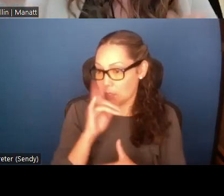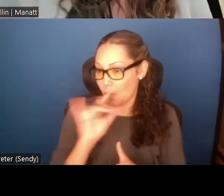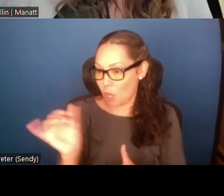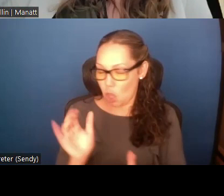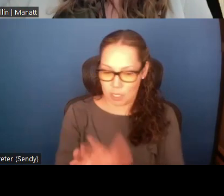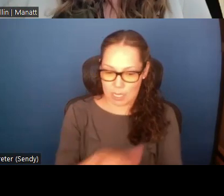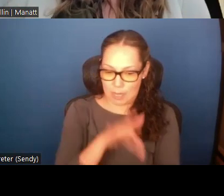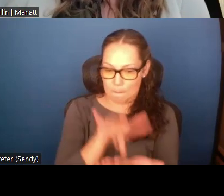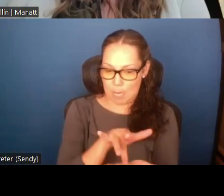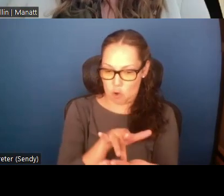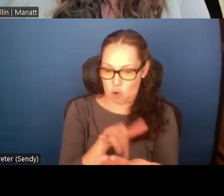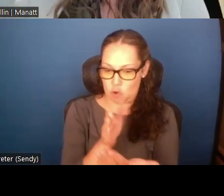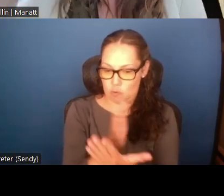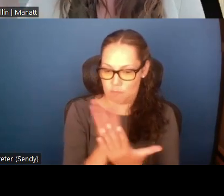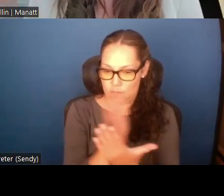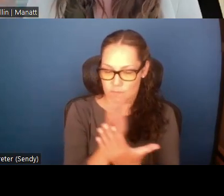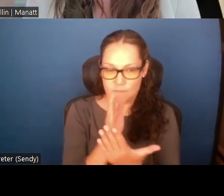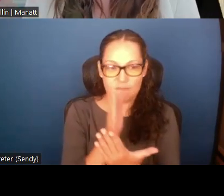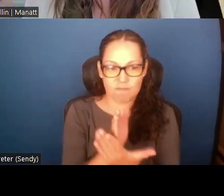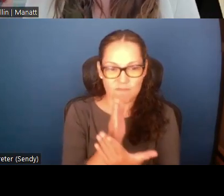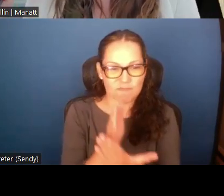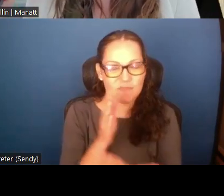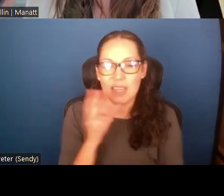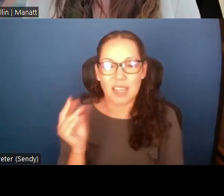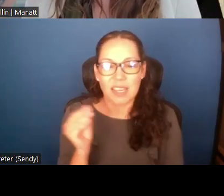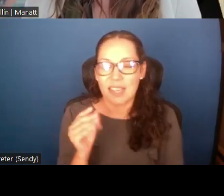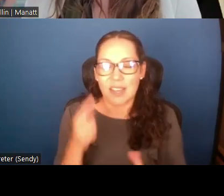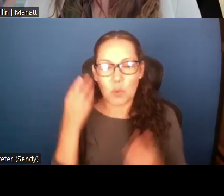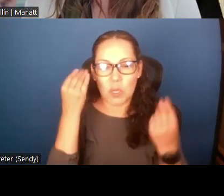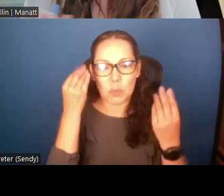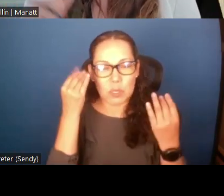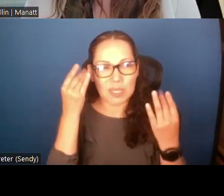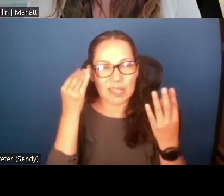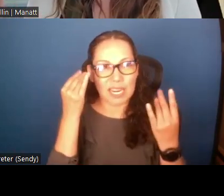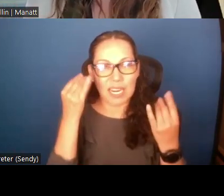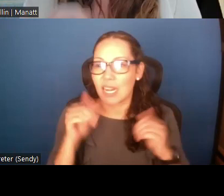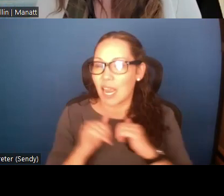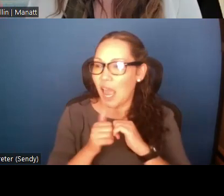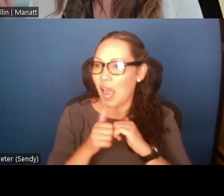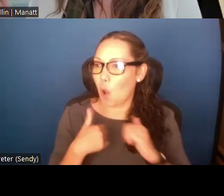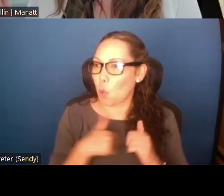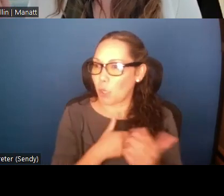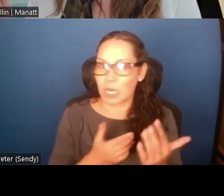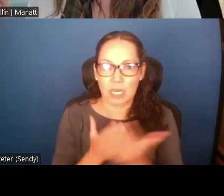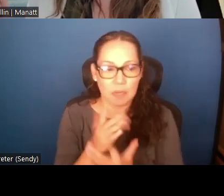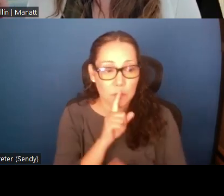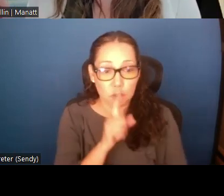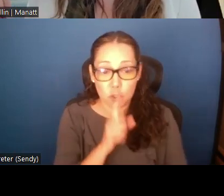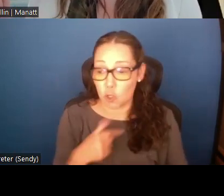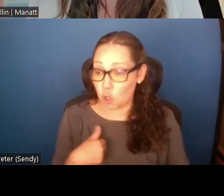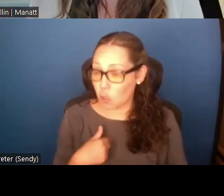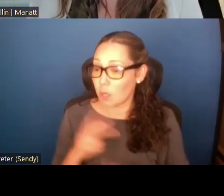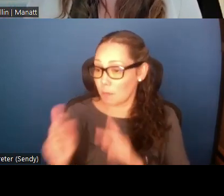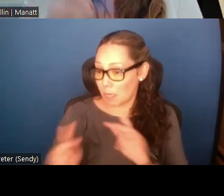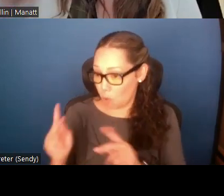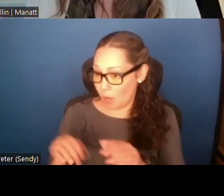section, and kind of thinking through how we ensure that people have access to a visitor